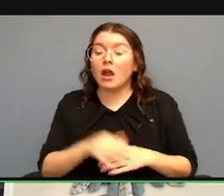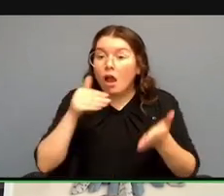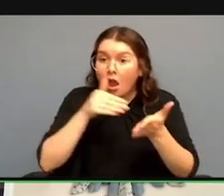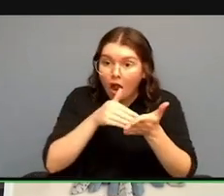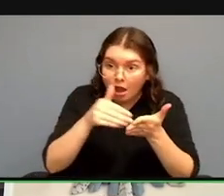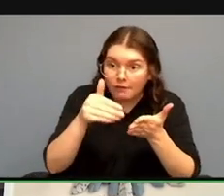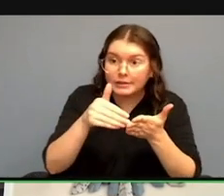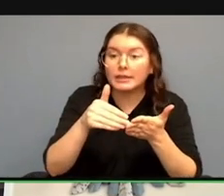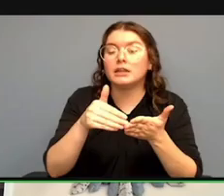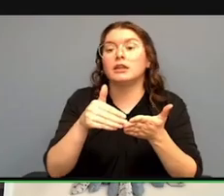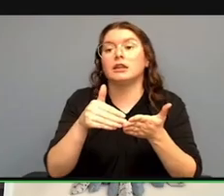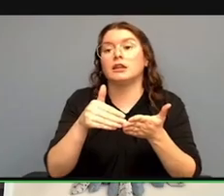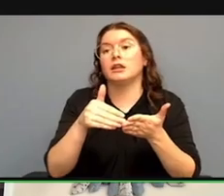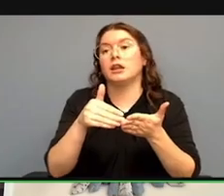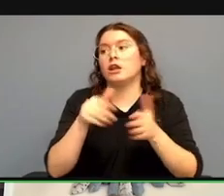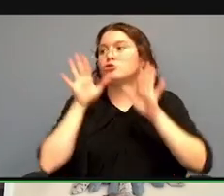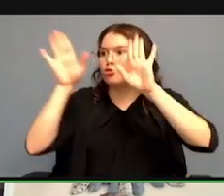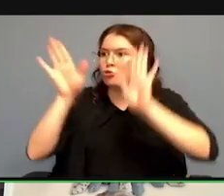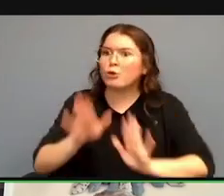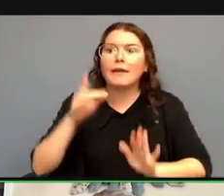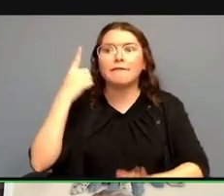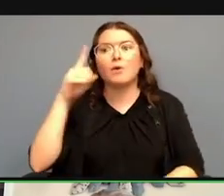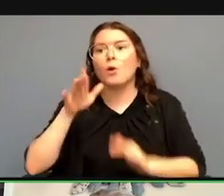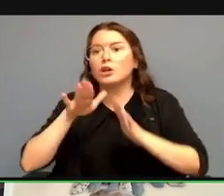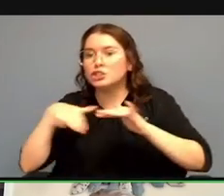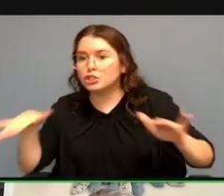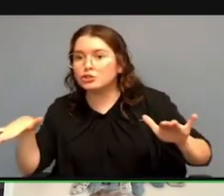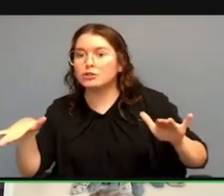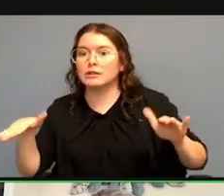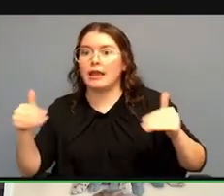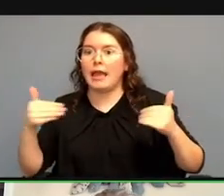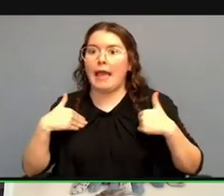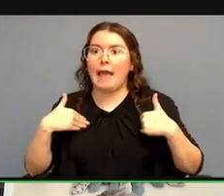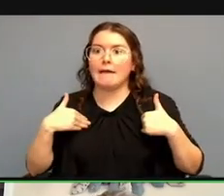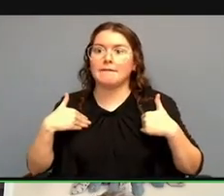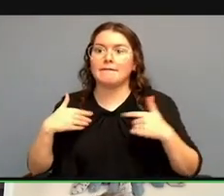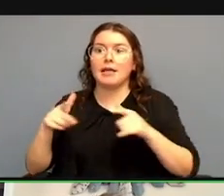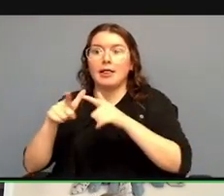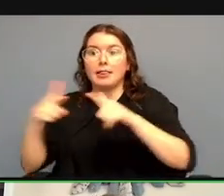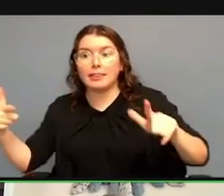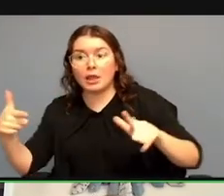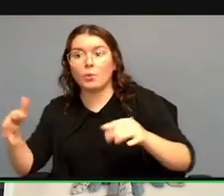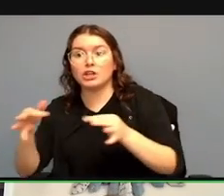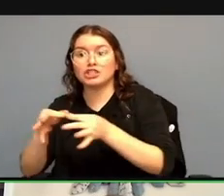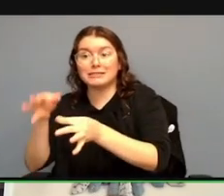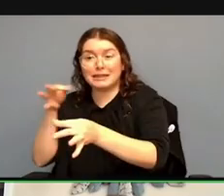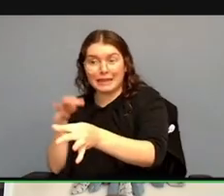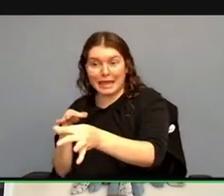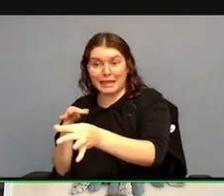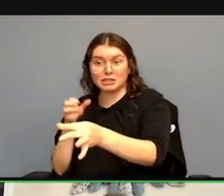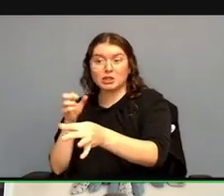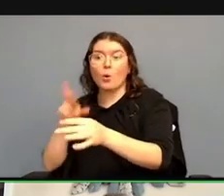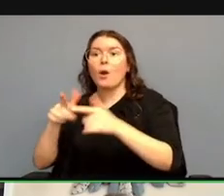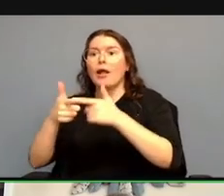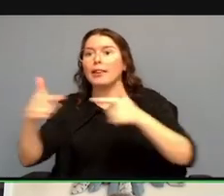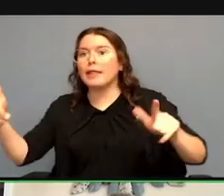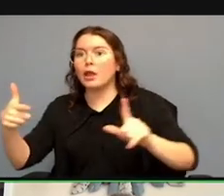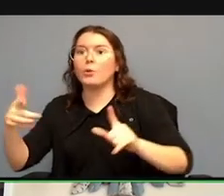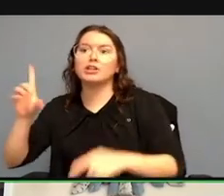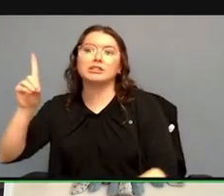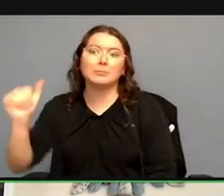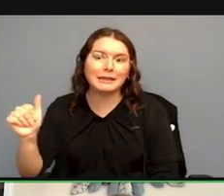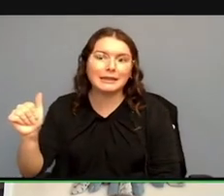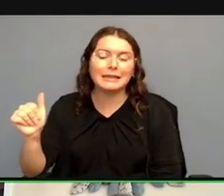Often those are great for children who have language delays or language